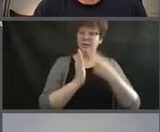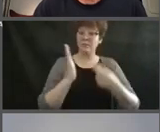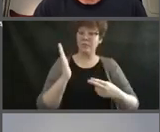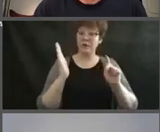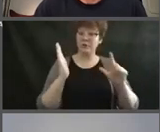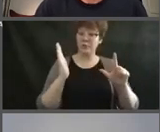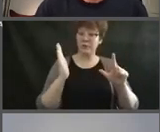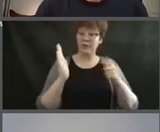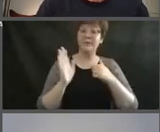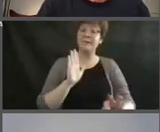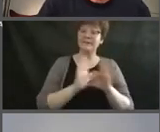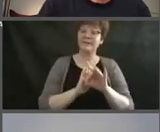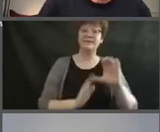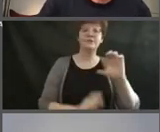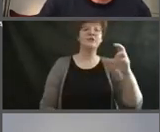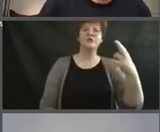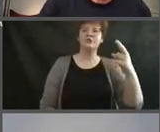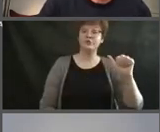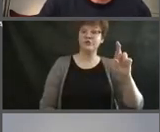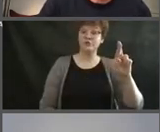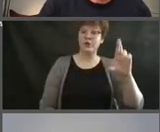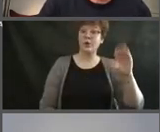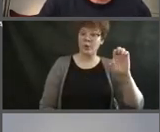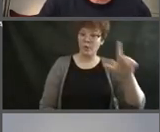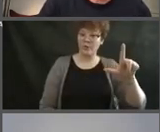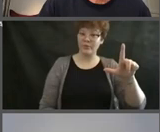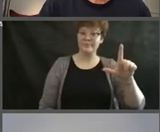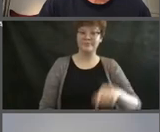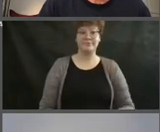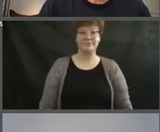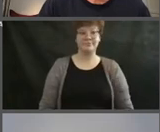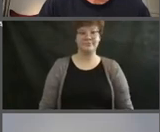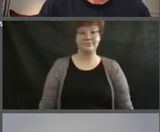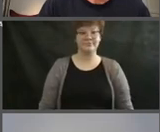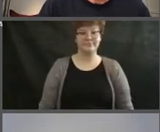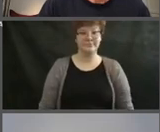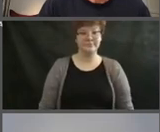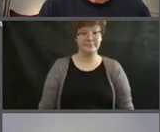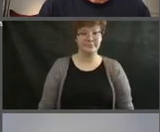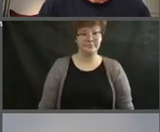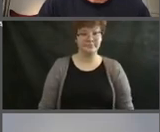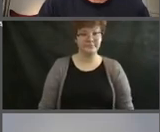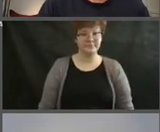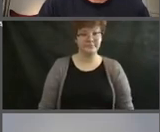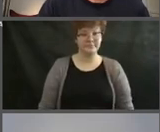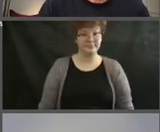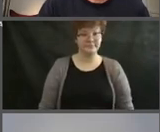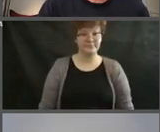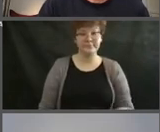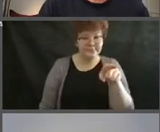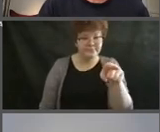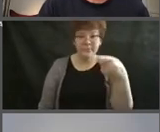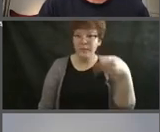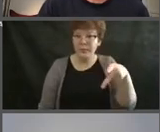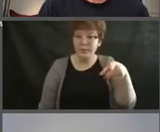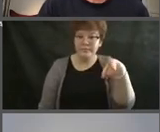charcoal. And now I'm going to come back in here and I'm going to go like so. And notice that it's using the